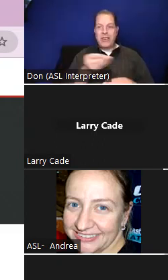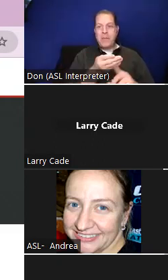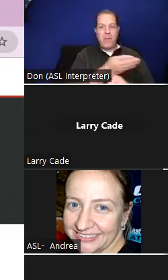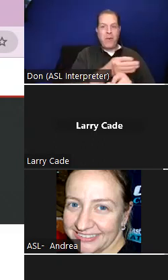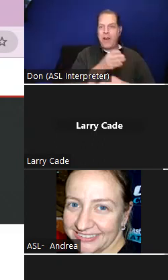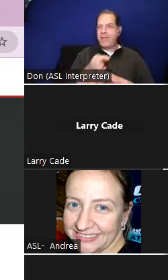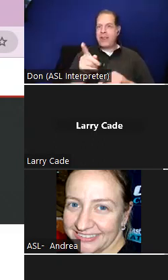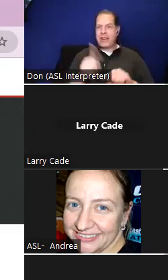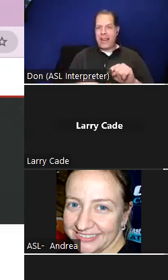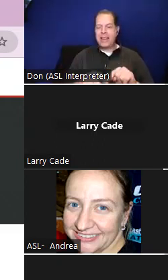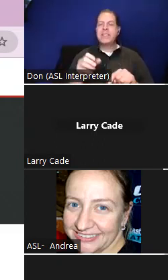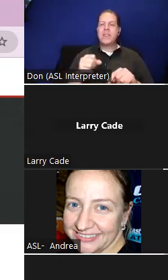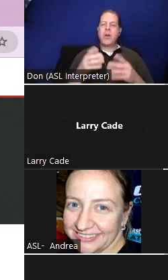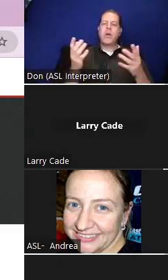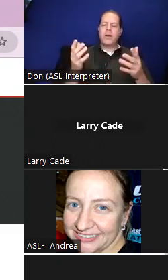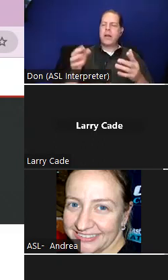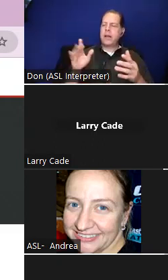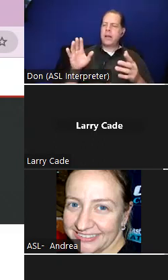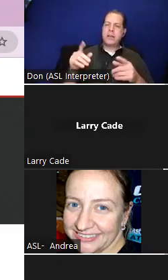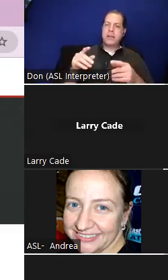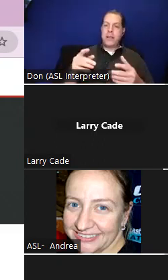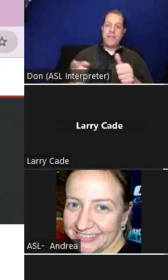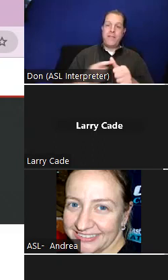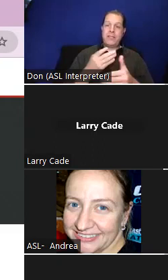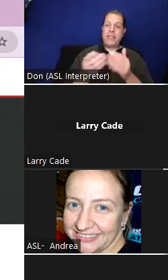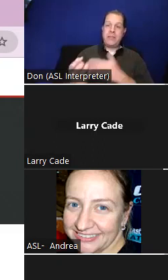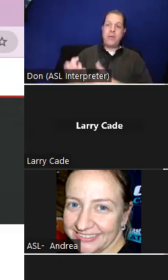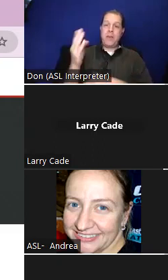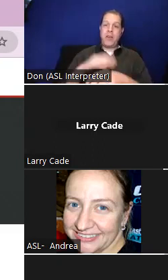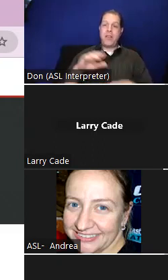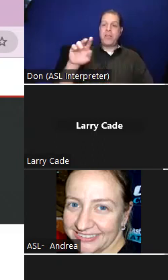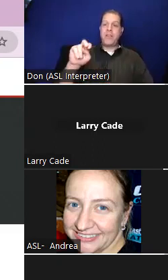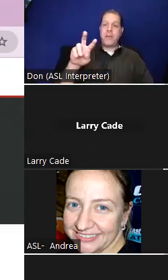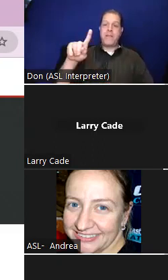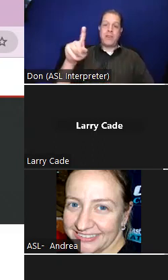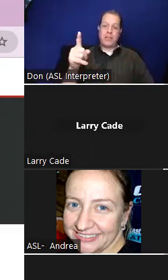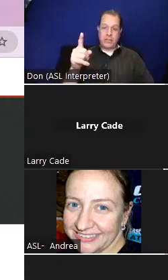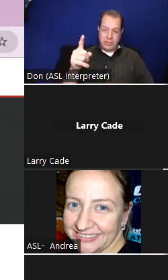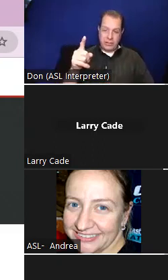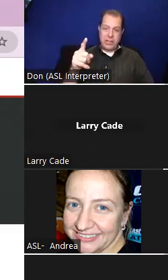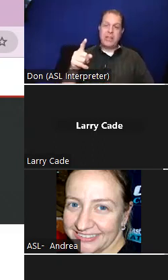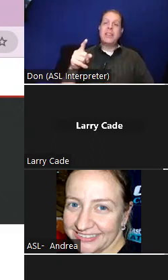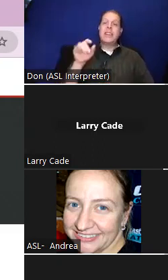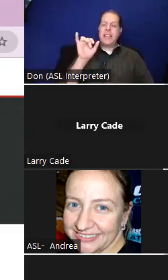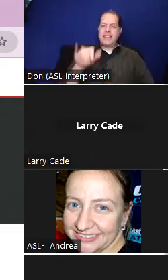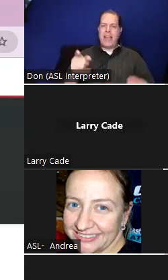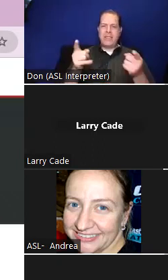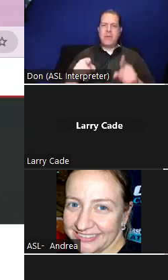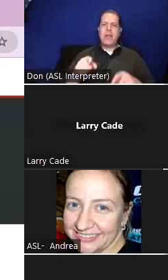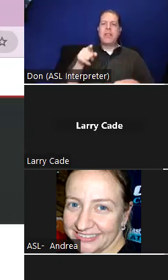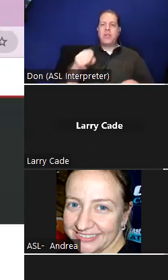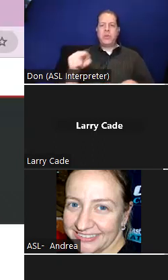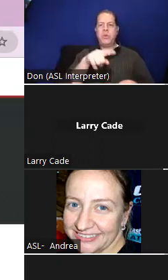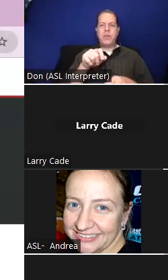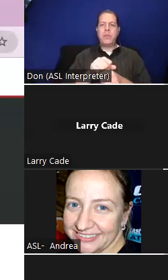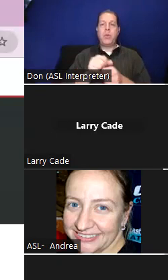after. So as of first thing in the morning on November 1st, that is when you and your employees